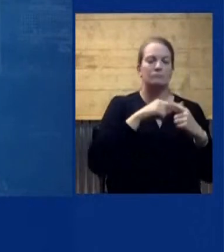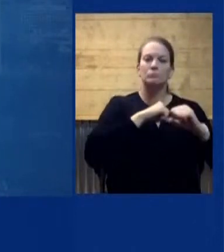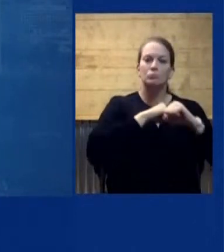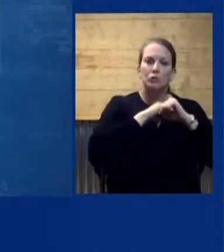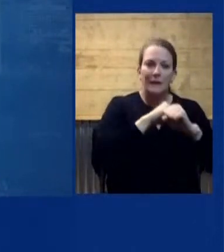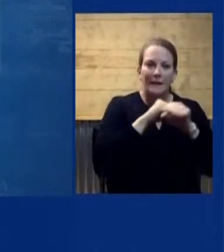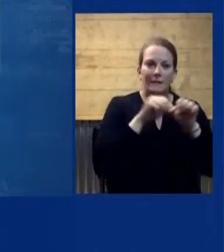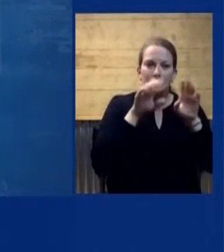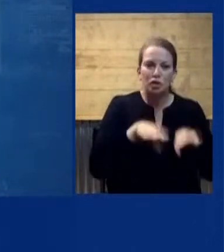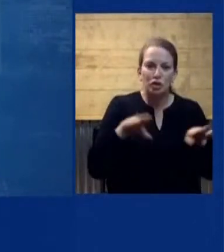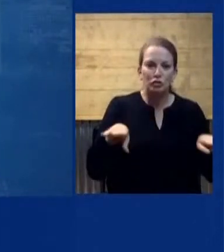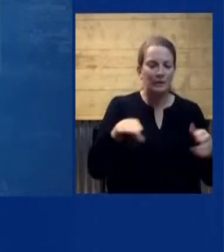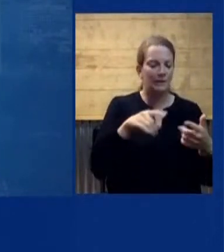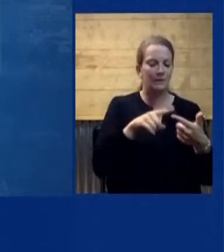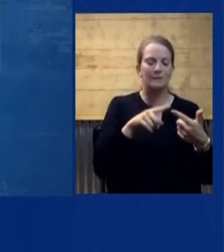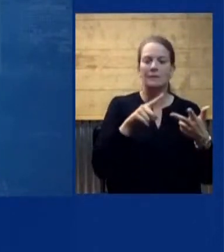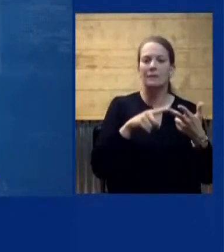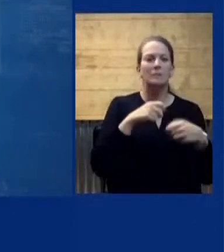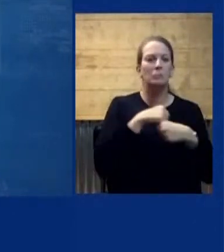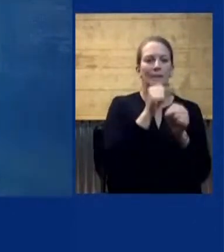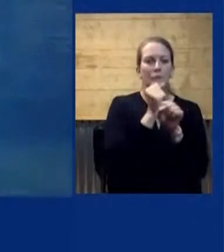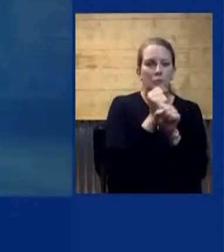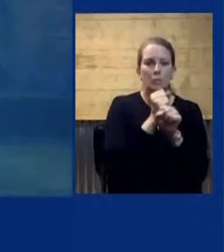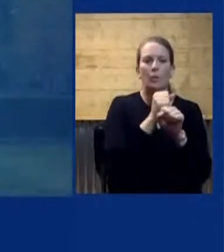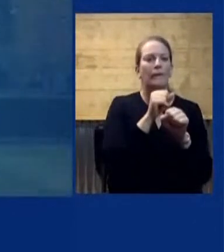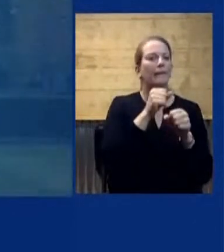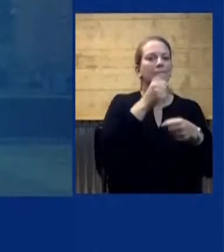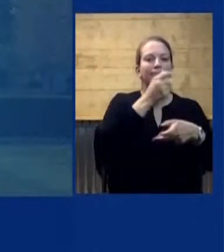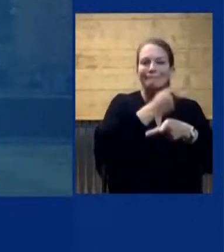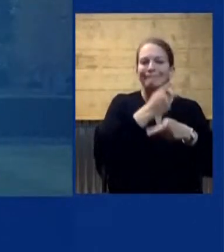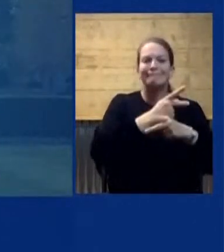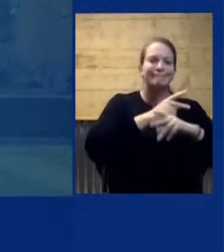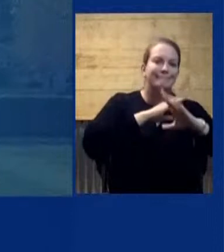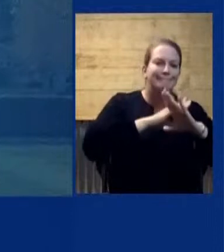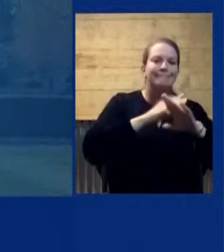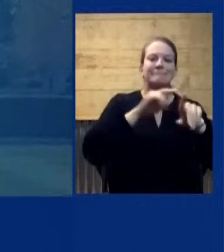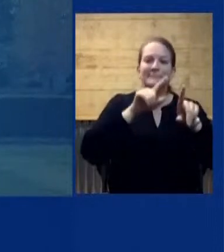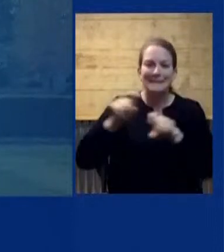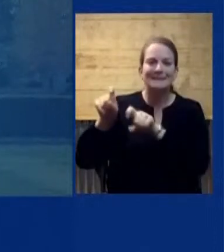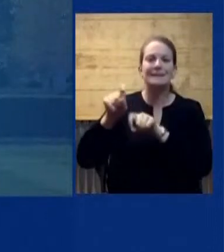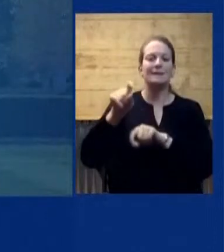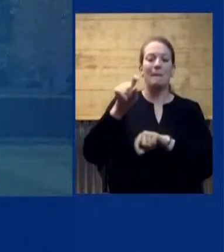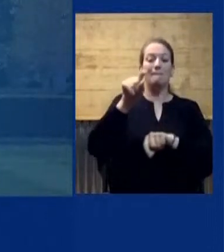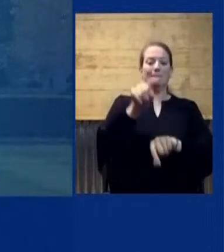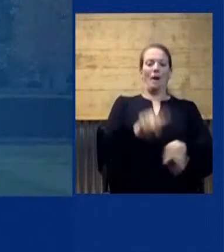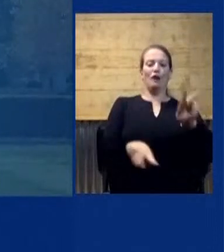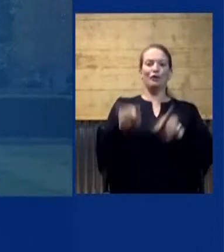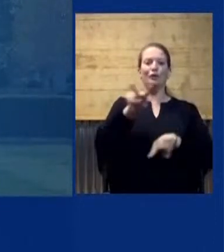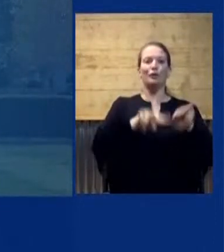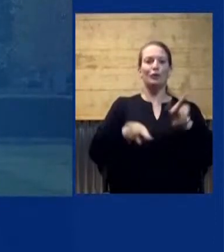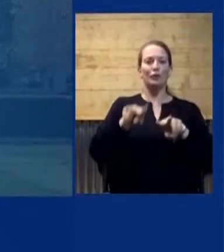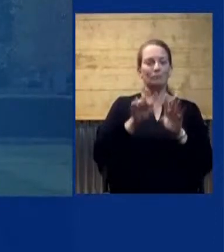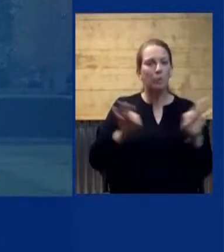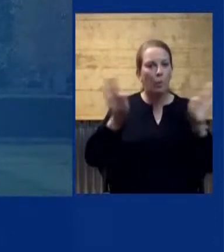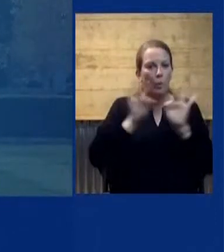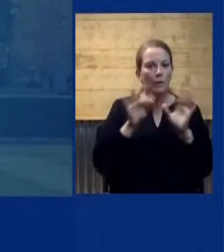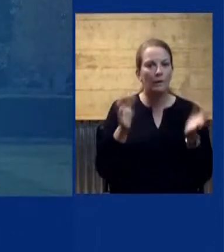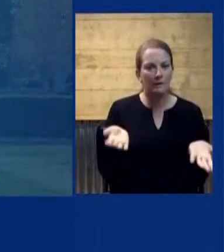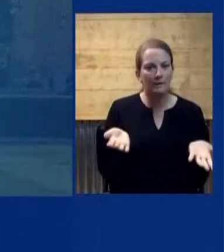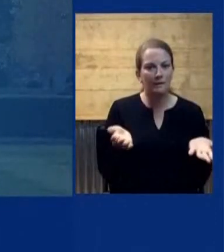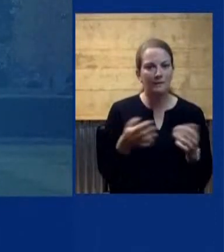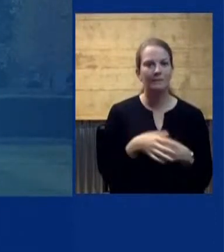precautions. Do the testing. Monitor what happens. This has been the